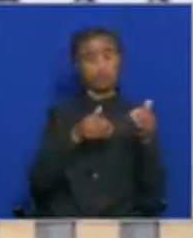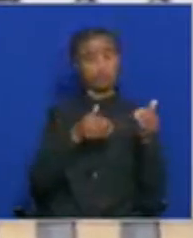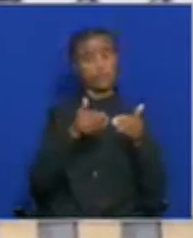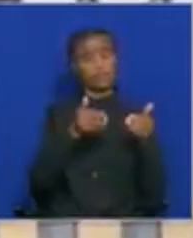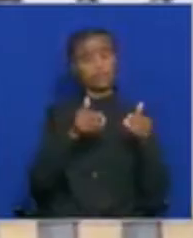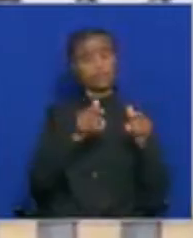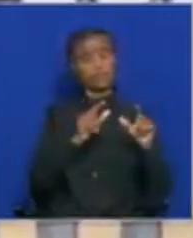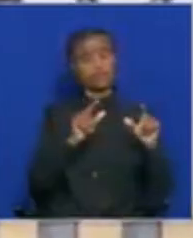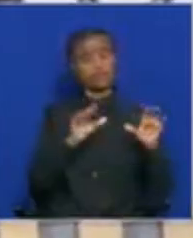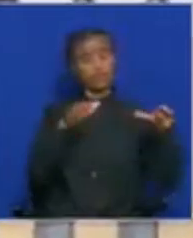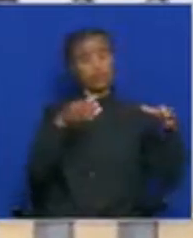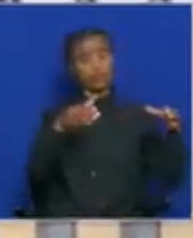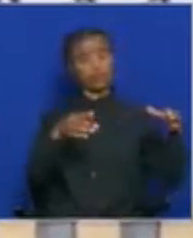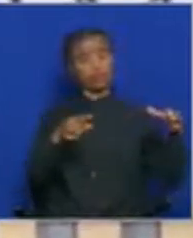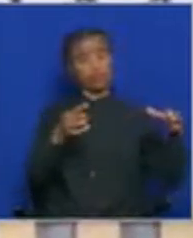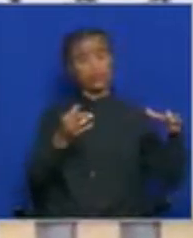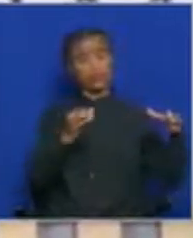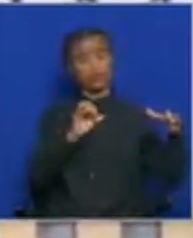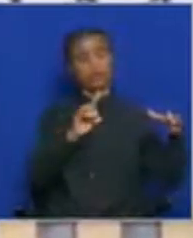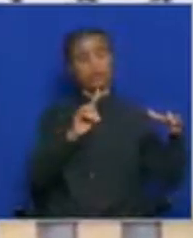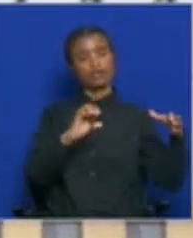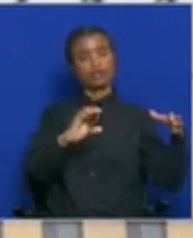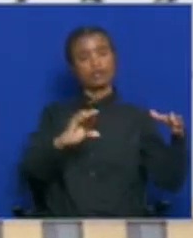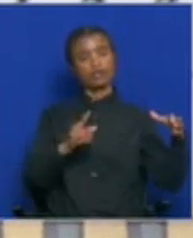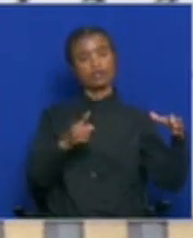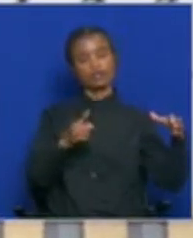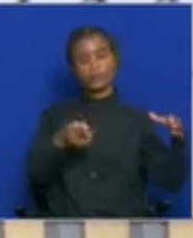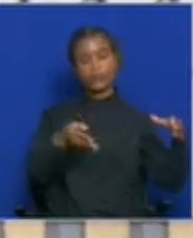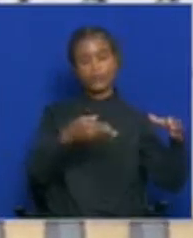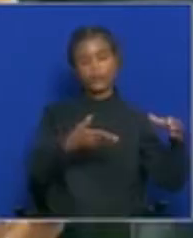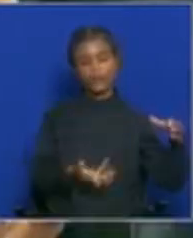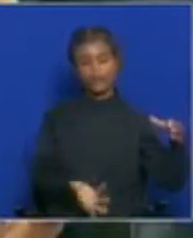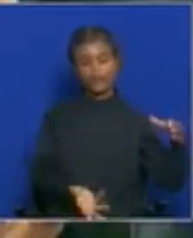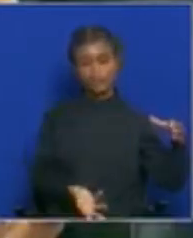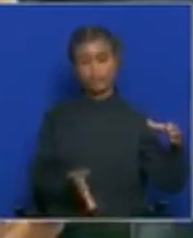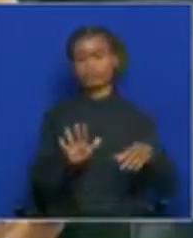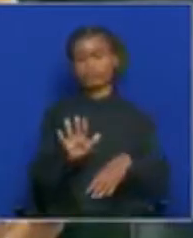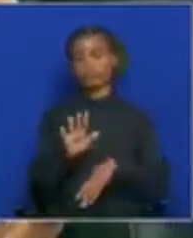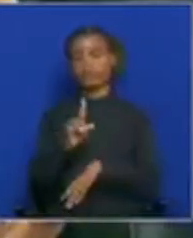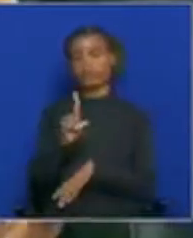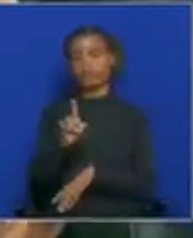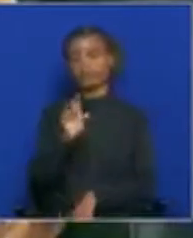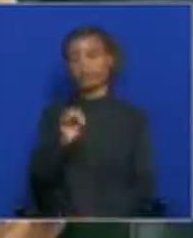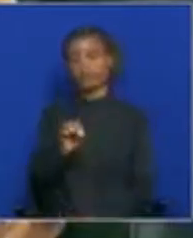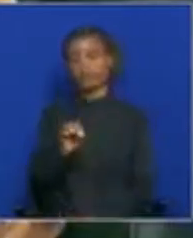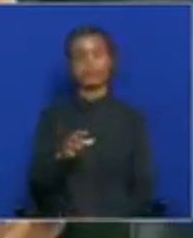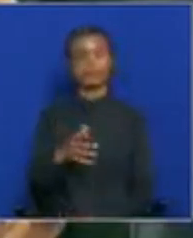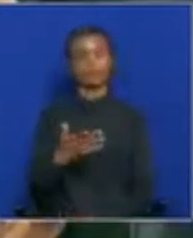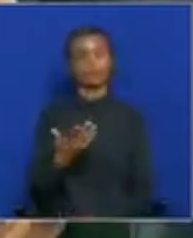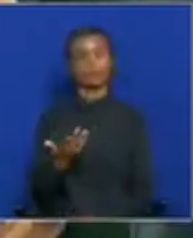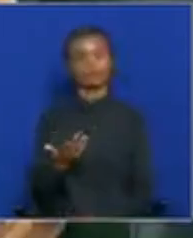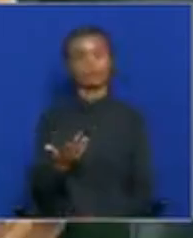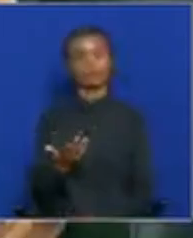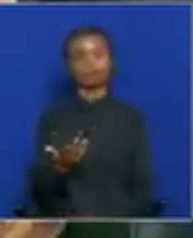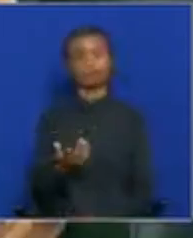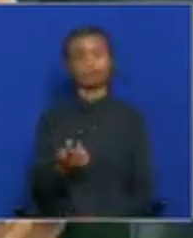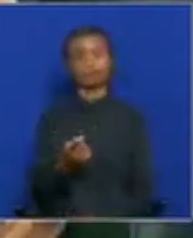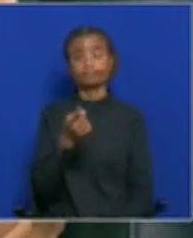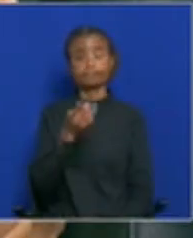Commissioner. But I'll ask the question anyway. In your experience